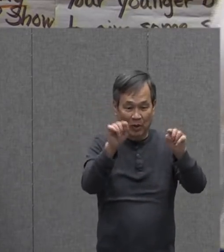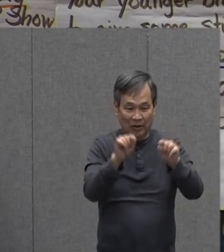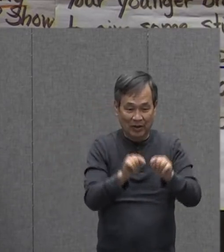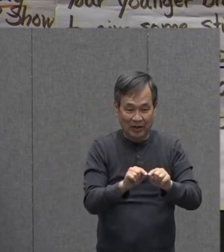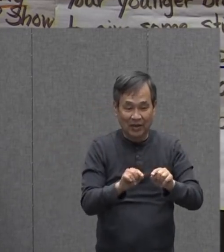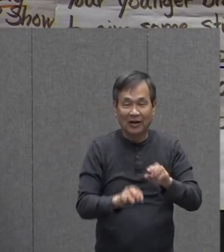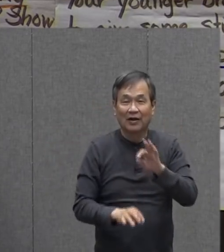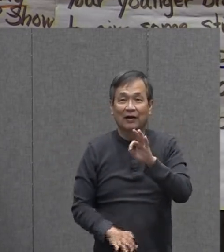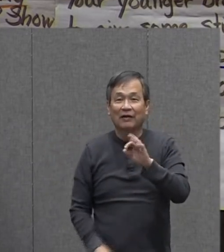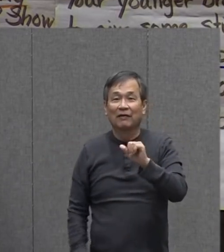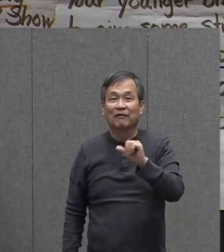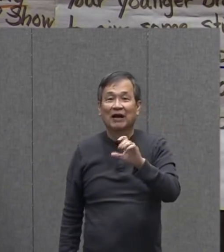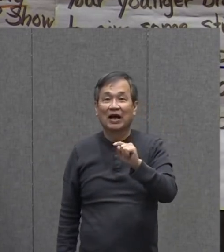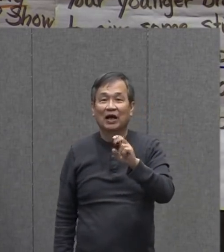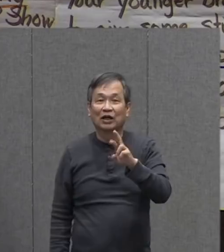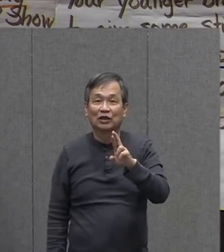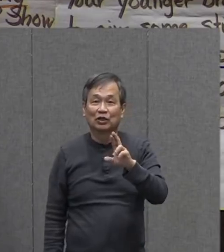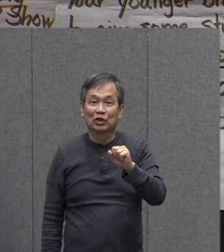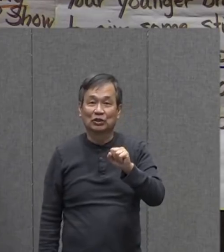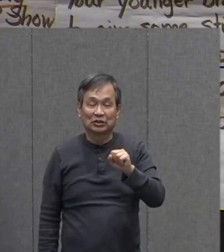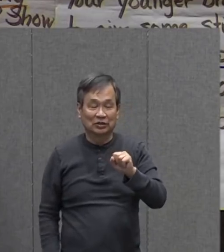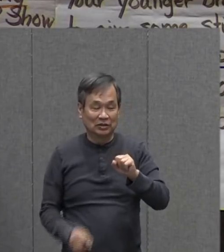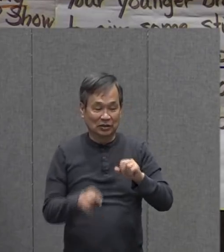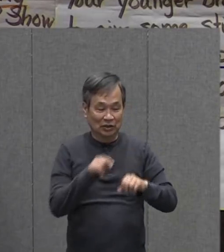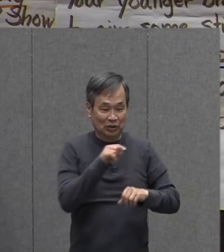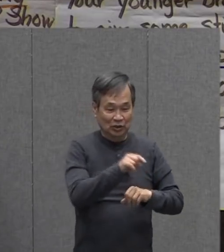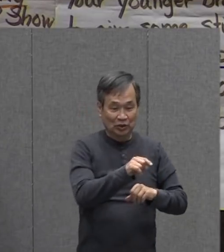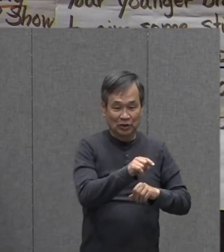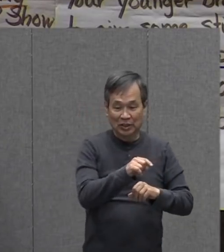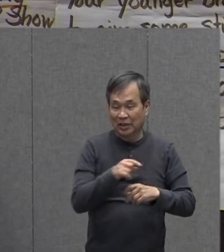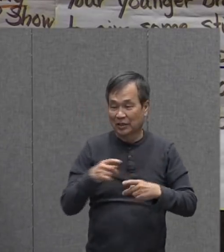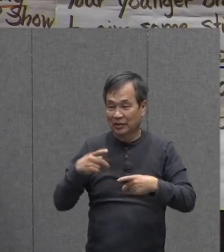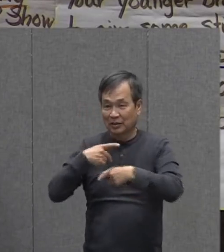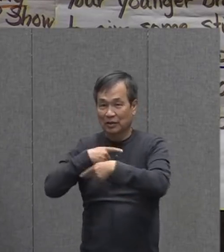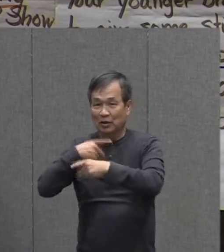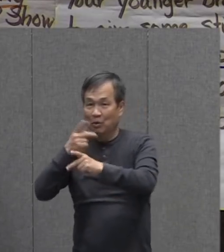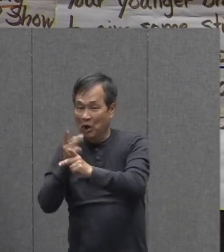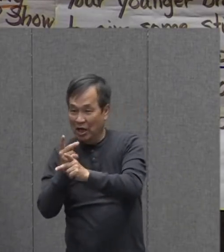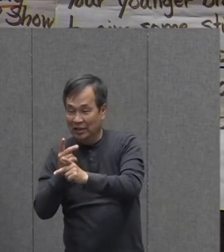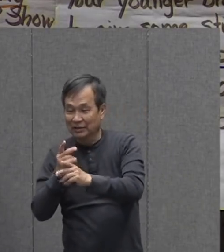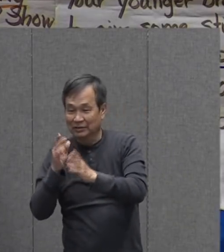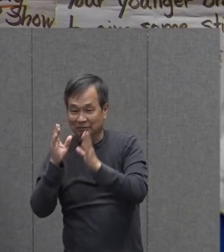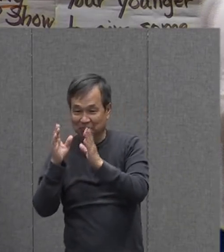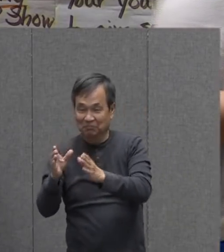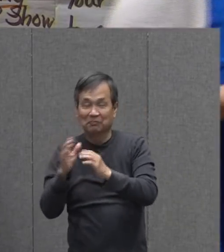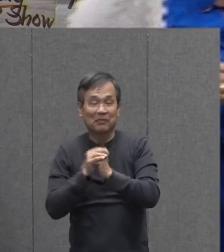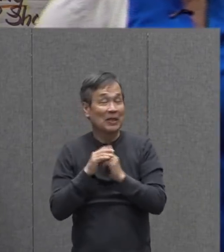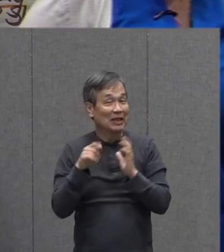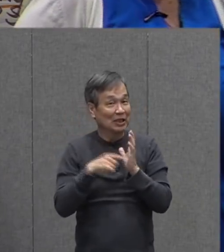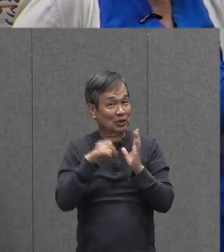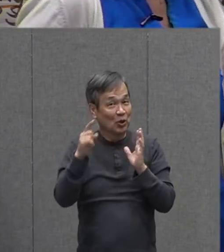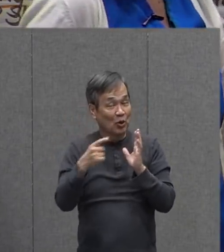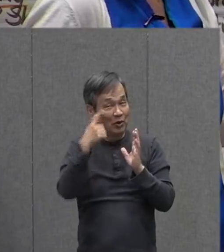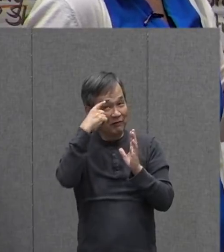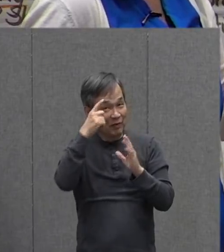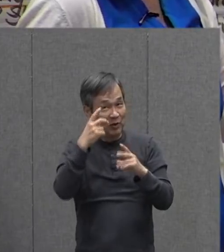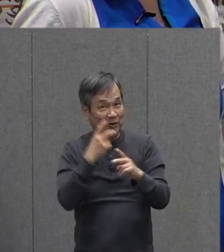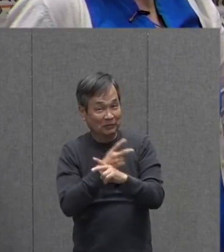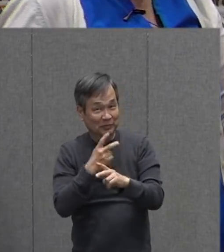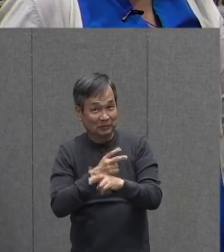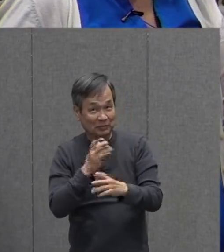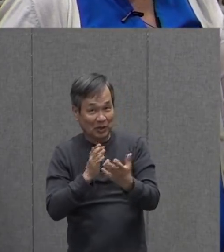then on the side that does not have like the open flap, I want you to just kind of dog ear it a